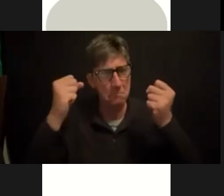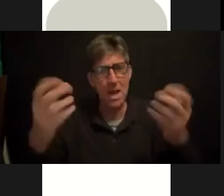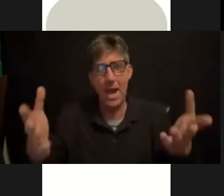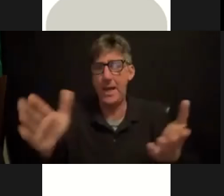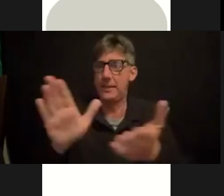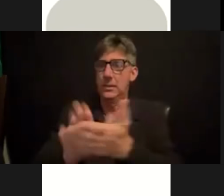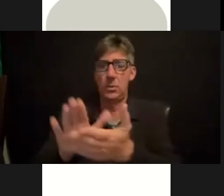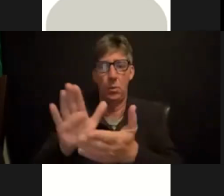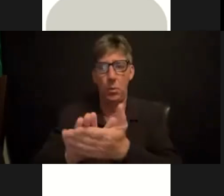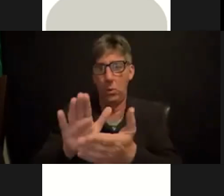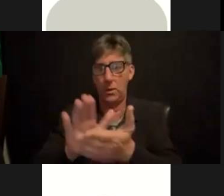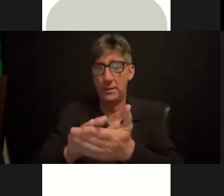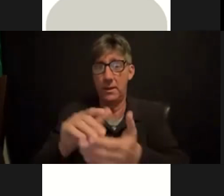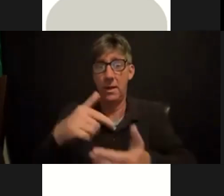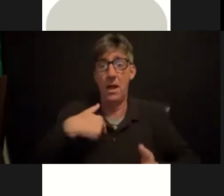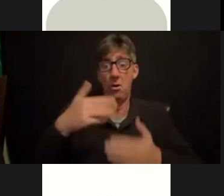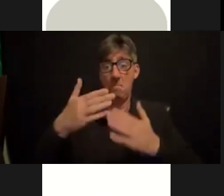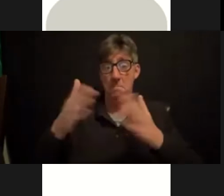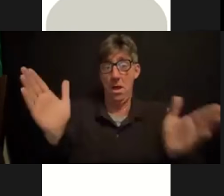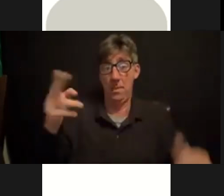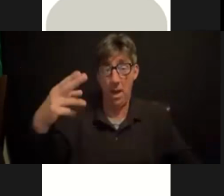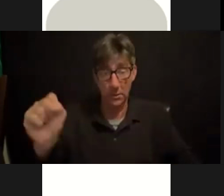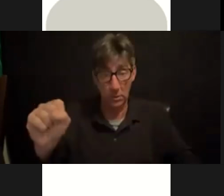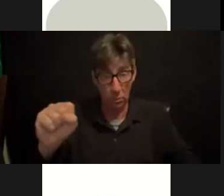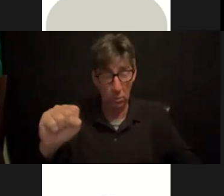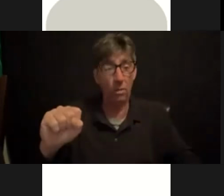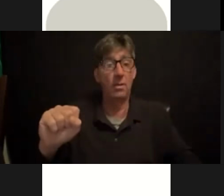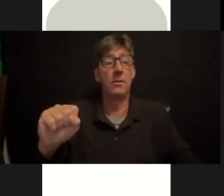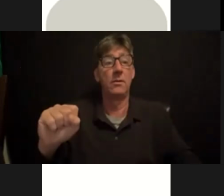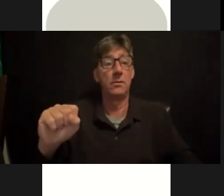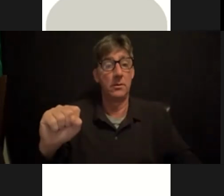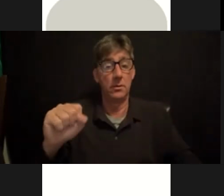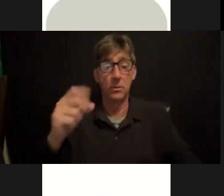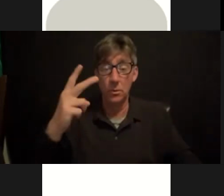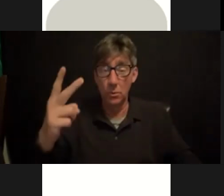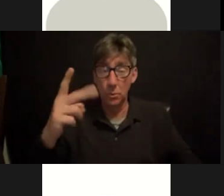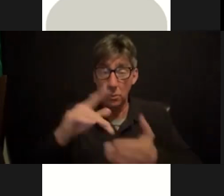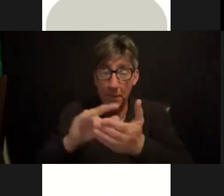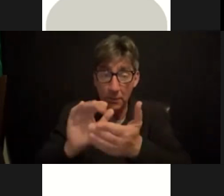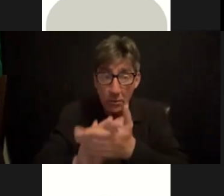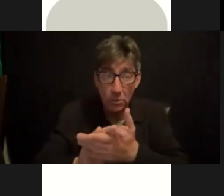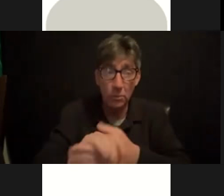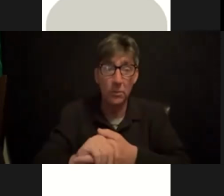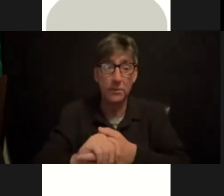It serves our public high school, one of our public high schools, two middle schools, several private